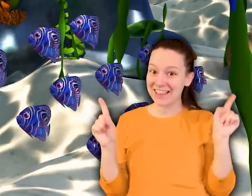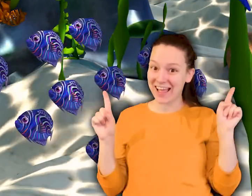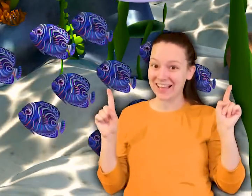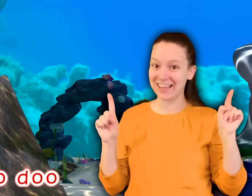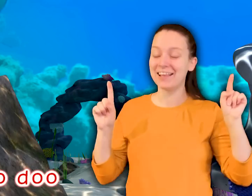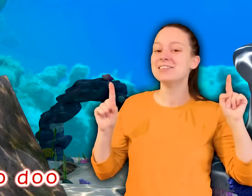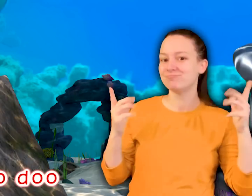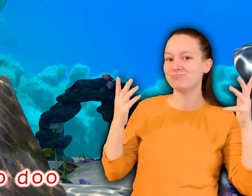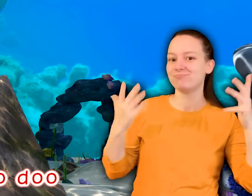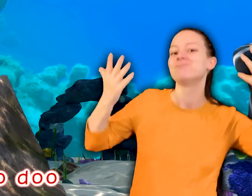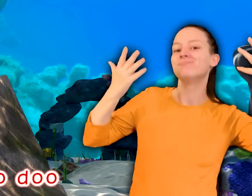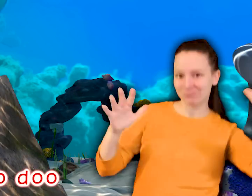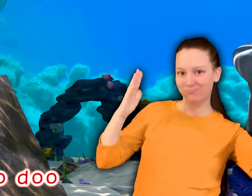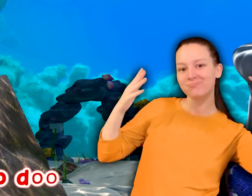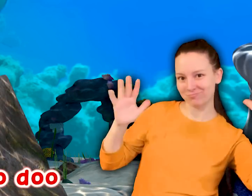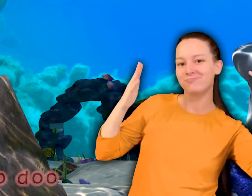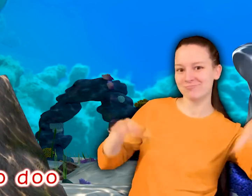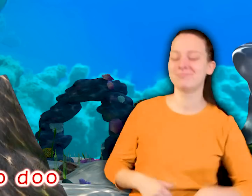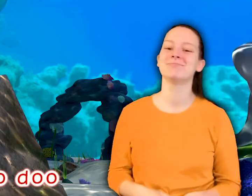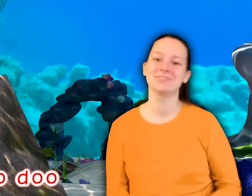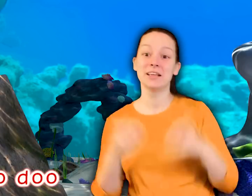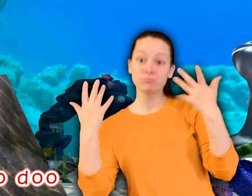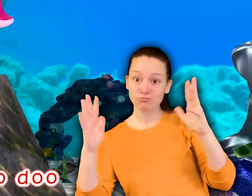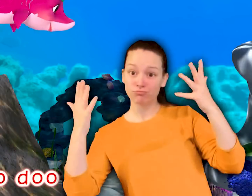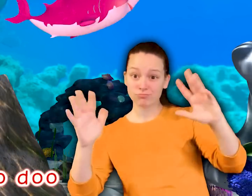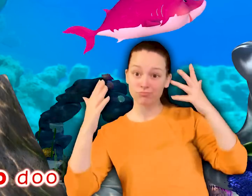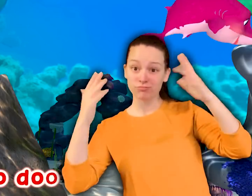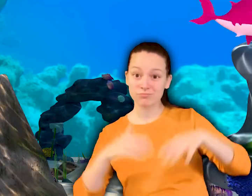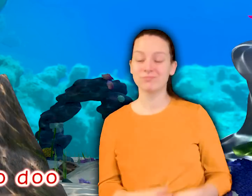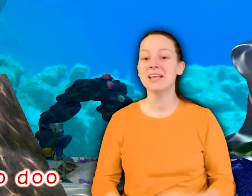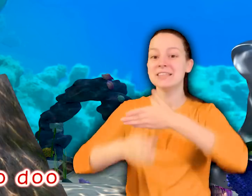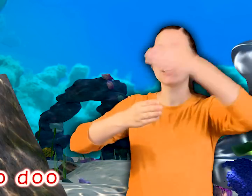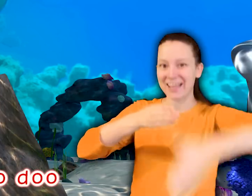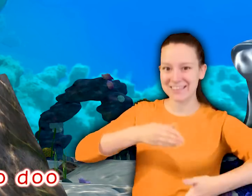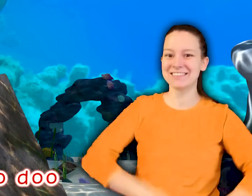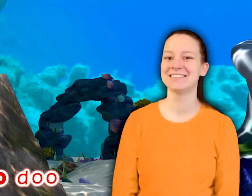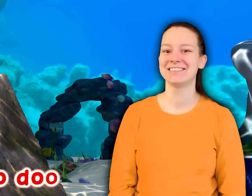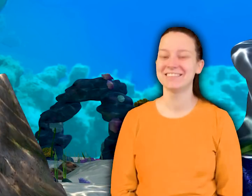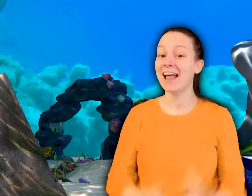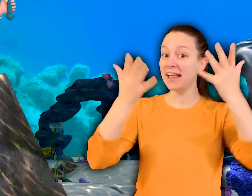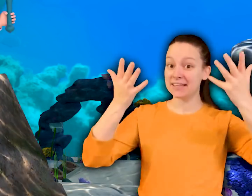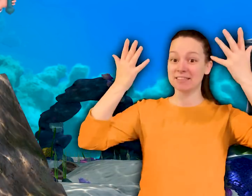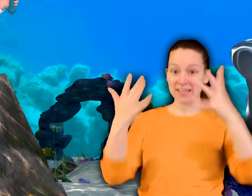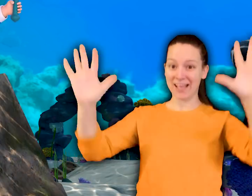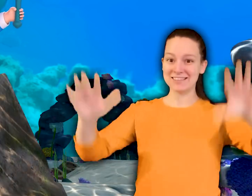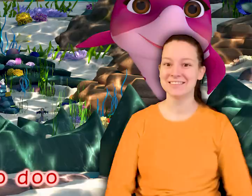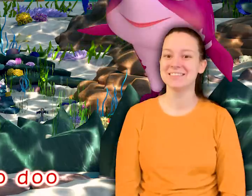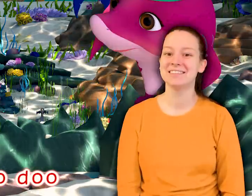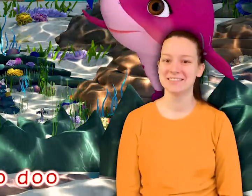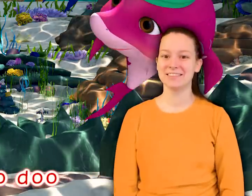sa at last it's the end it's the end it's the end it's the